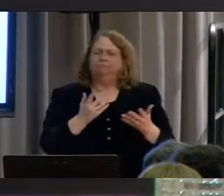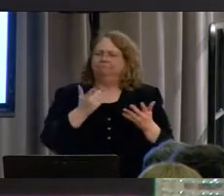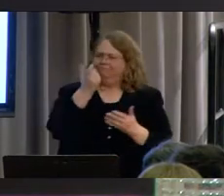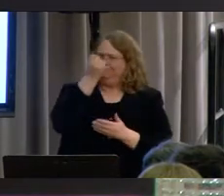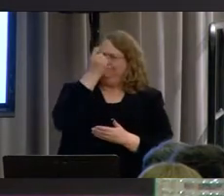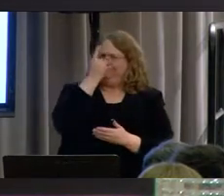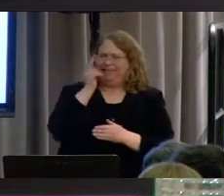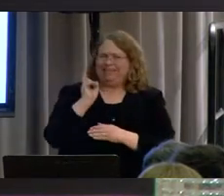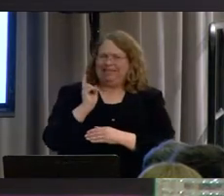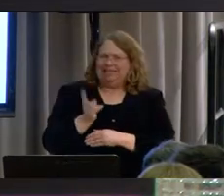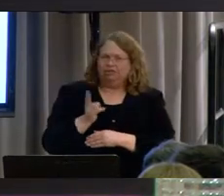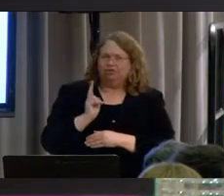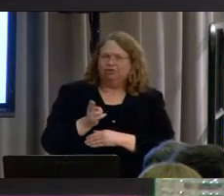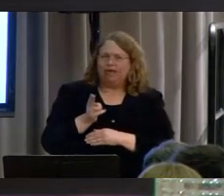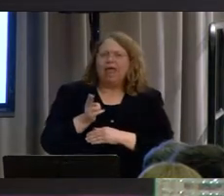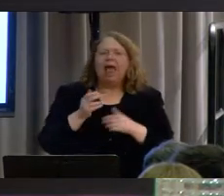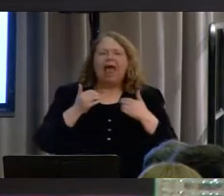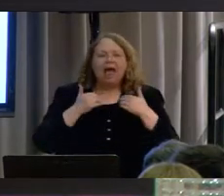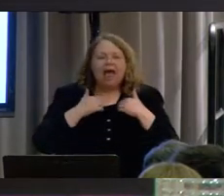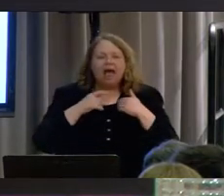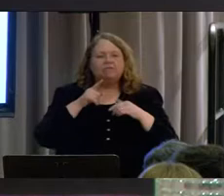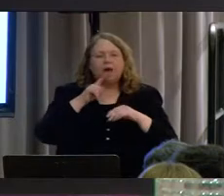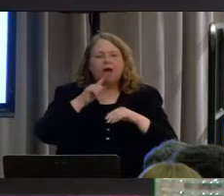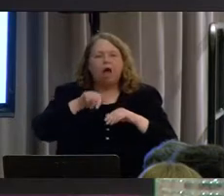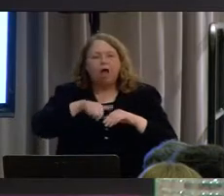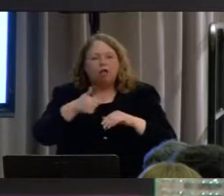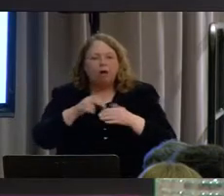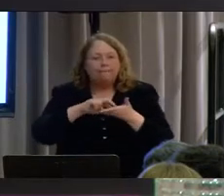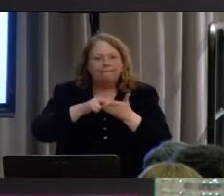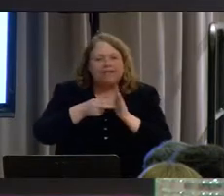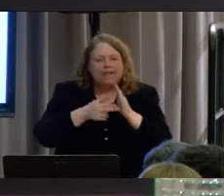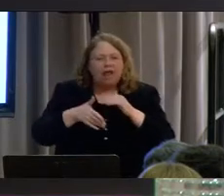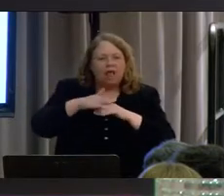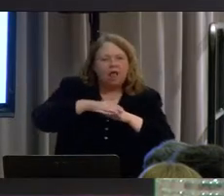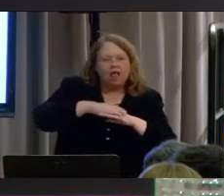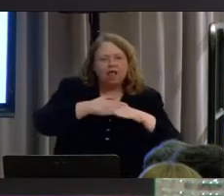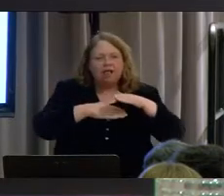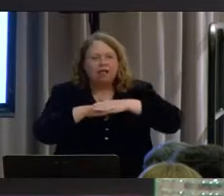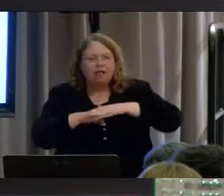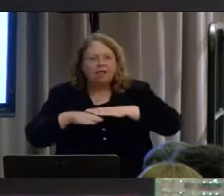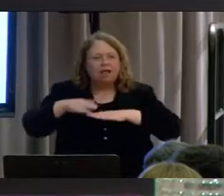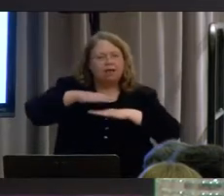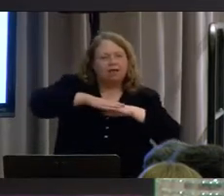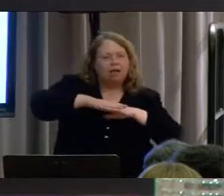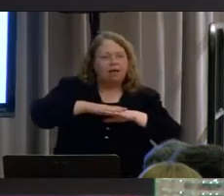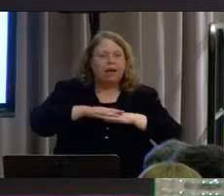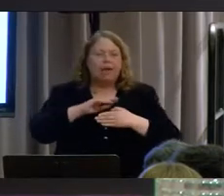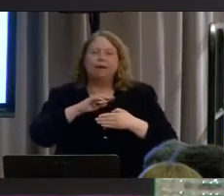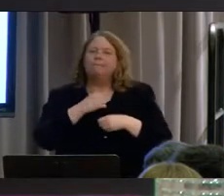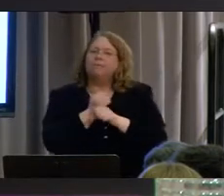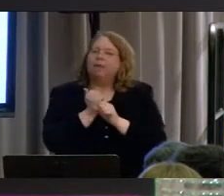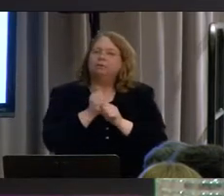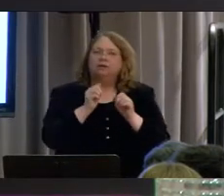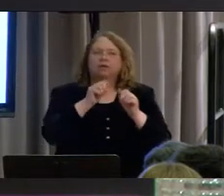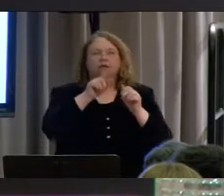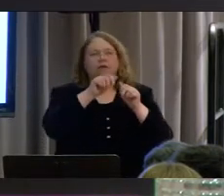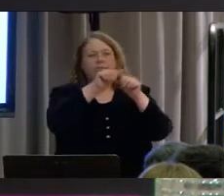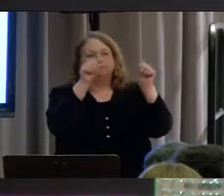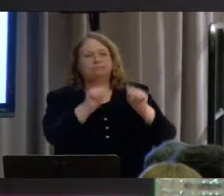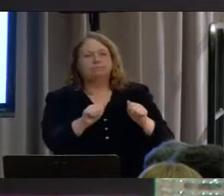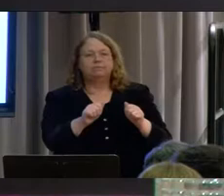Understanding that history's in layers and that we're just another one, sure. It actually makes the monuments say more to us.